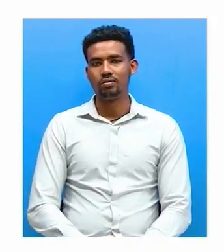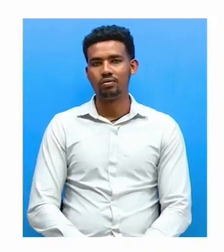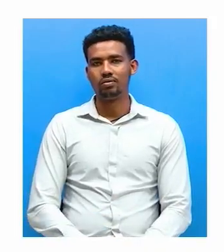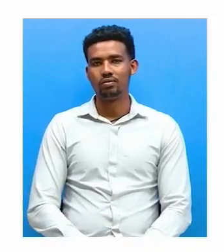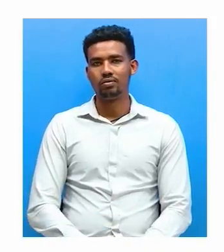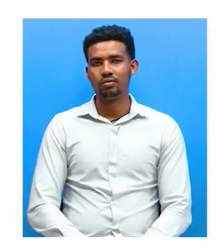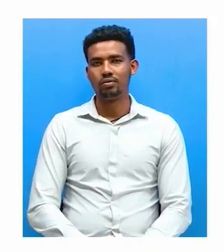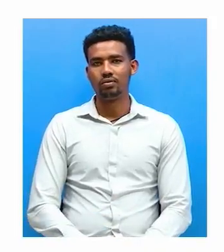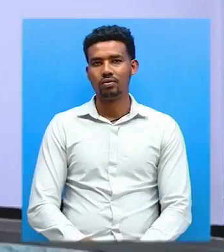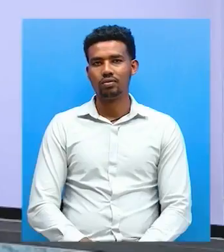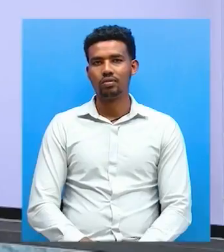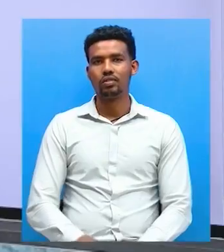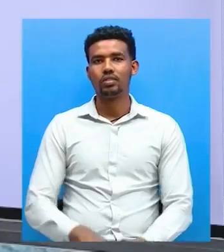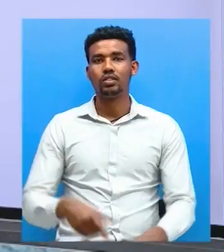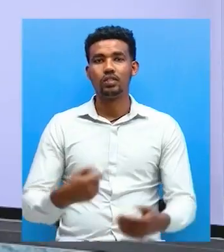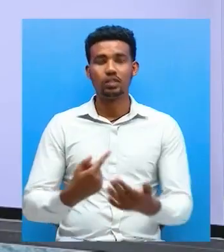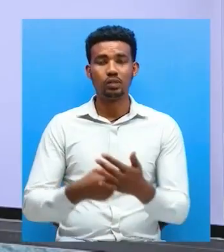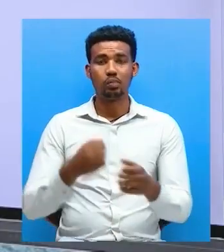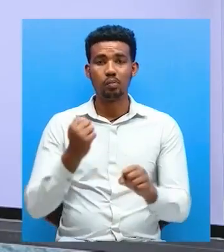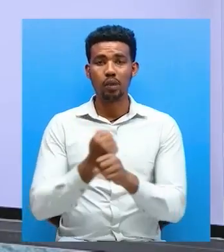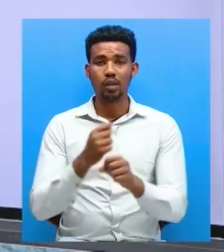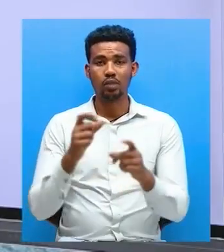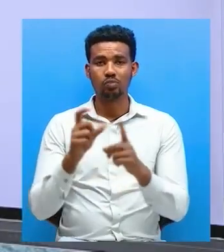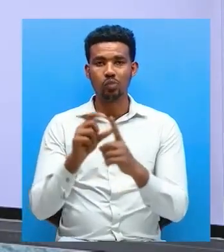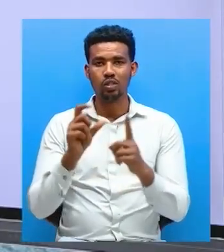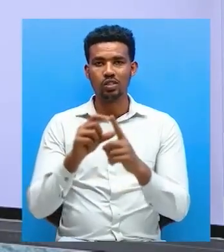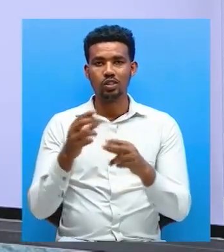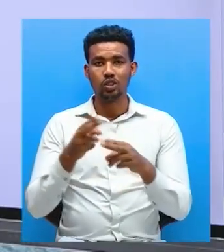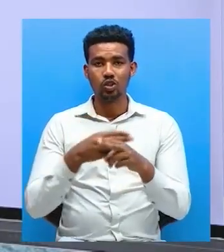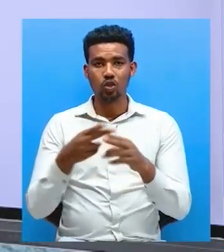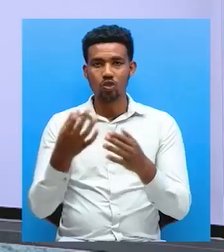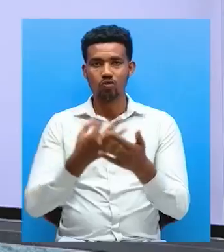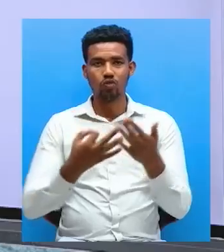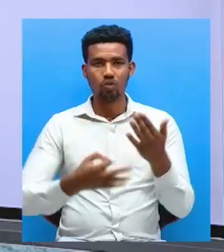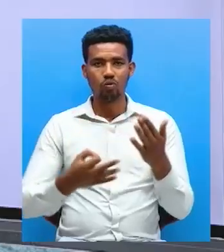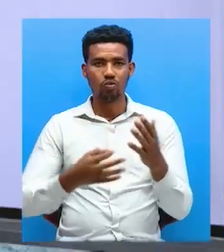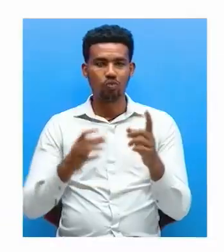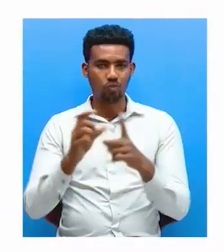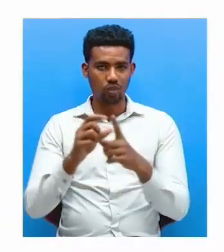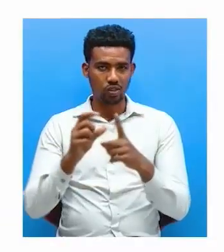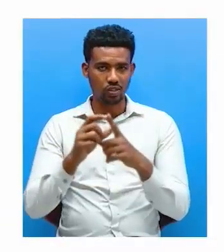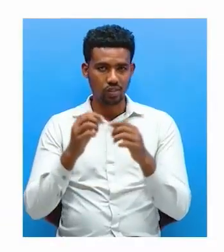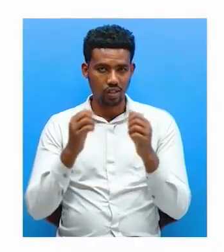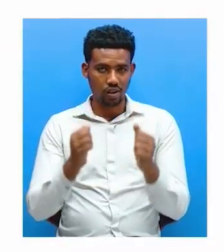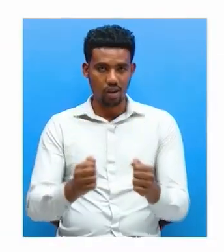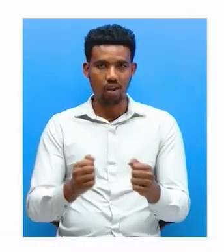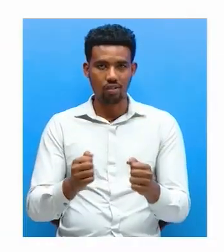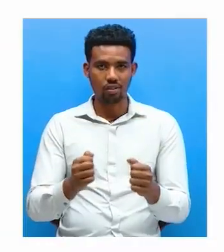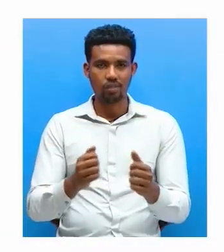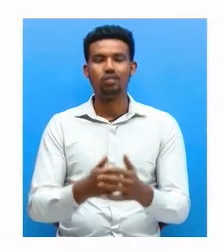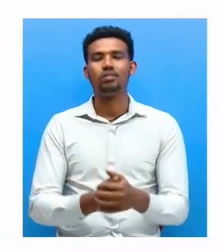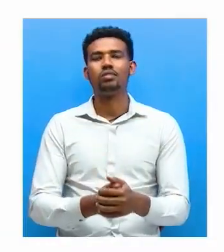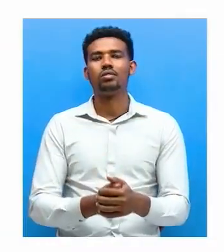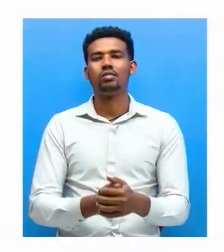So let us make these words their short form of words. Can,